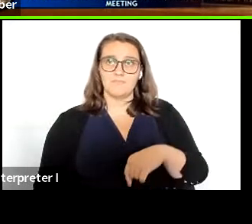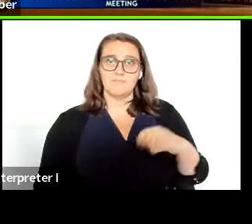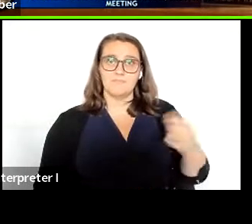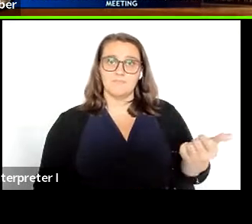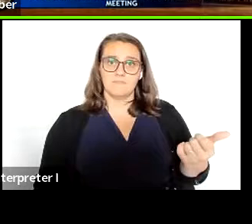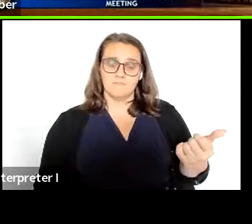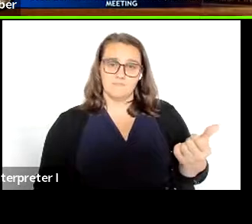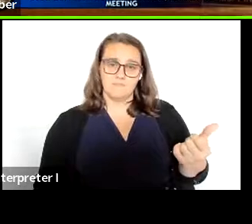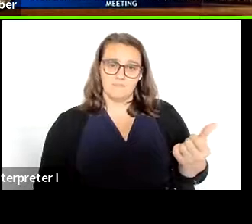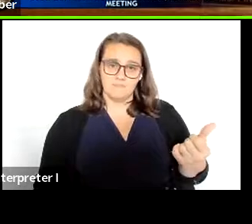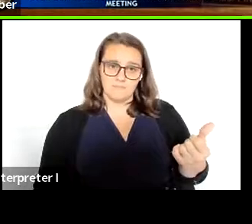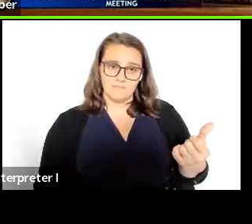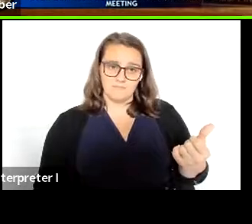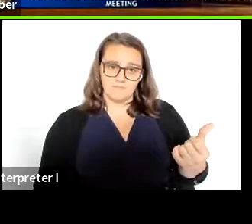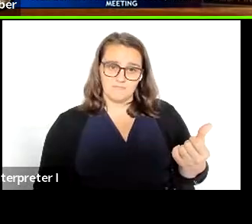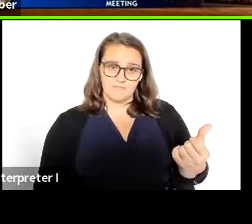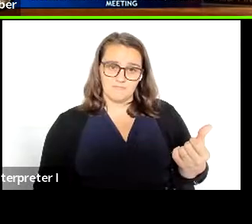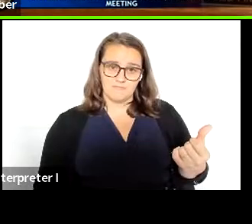aren't,